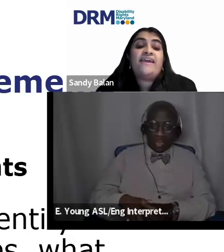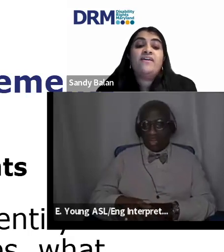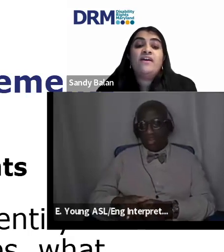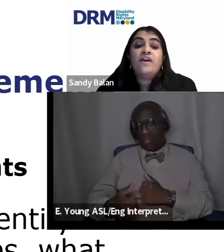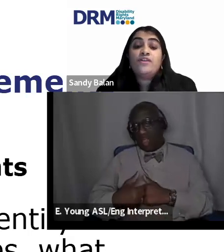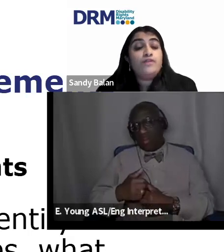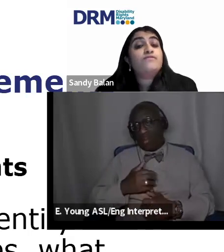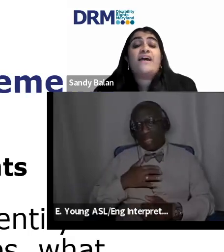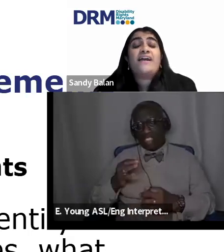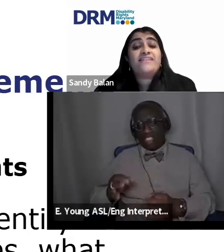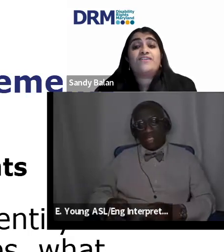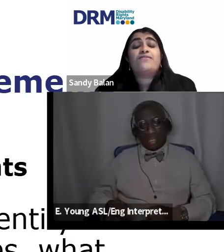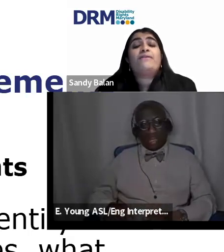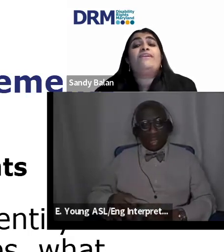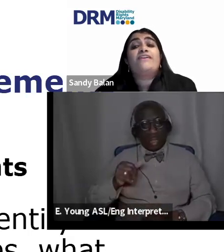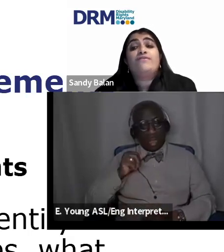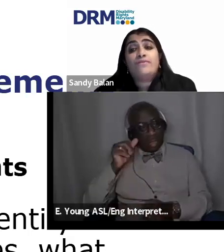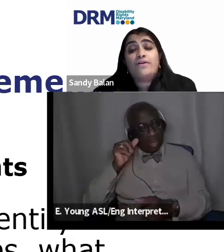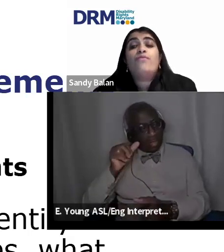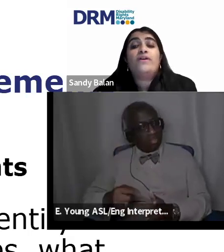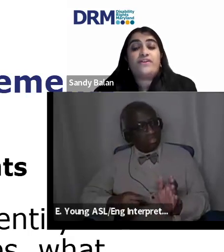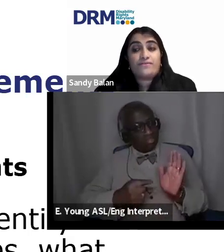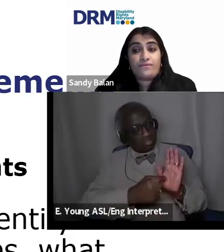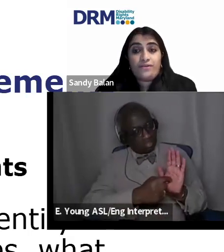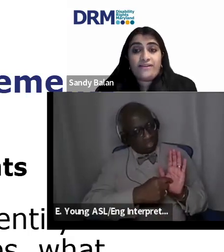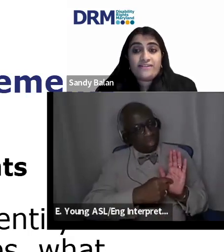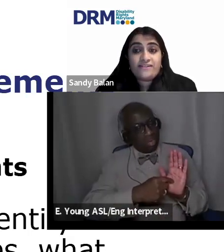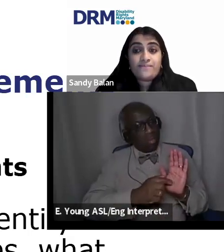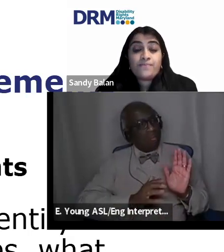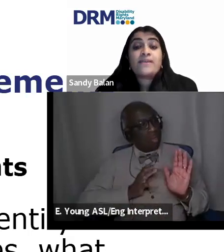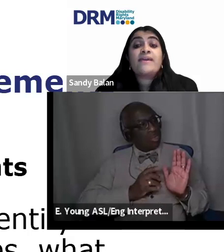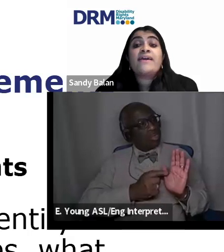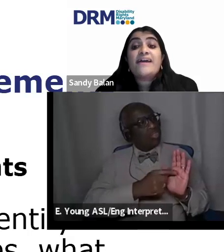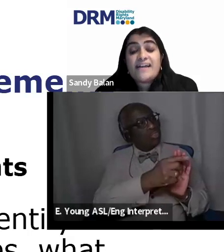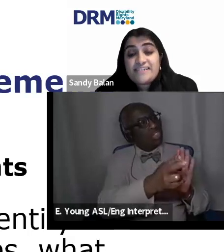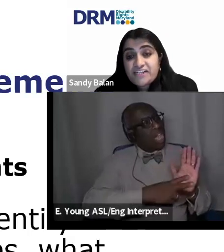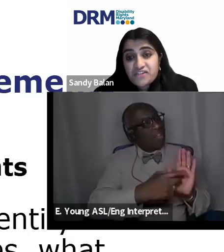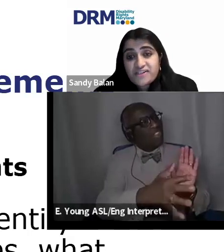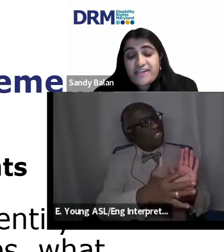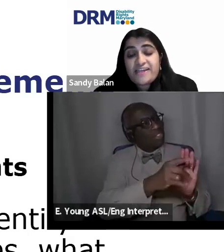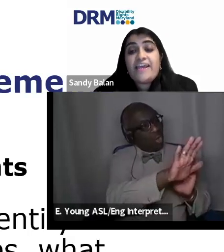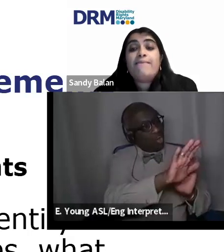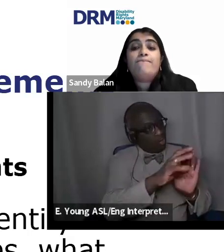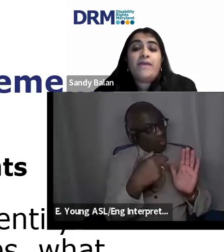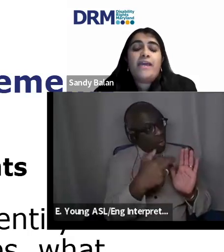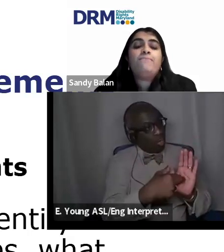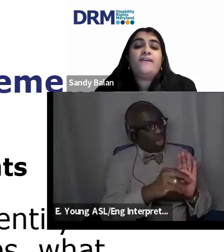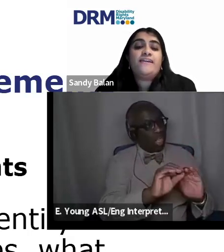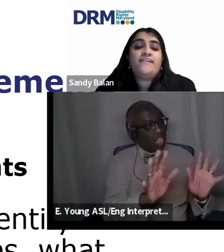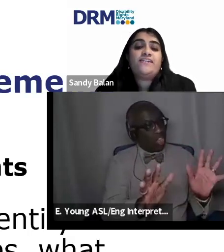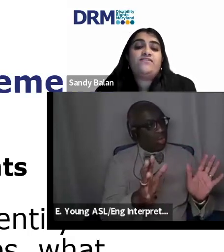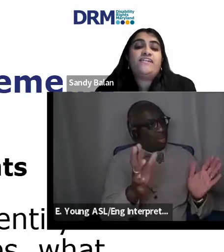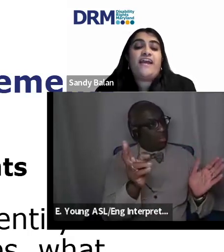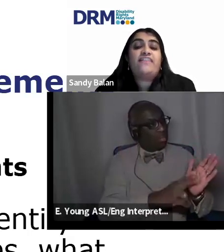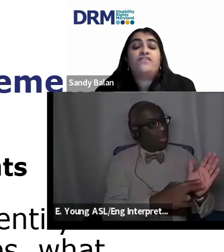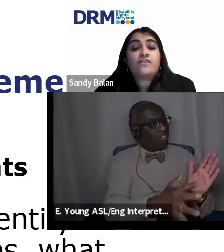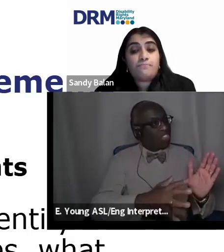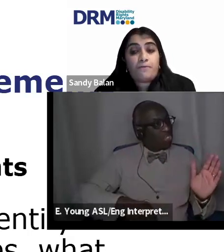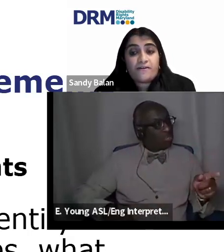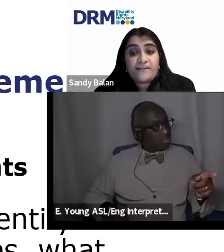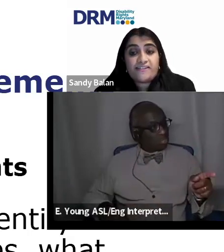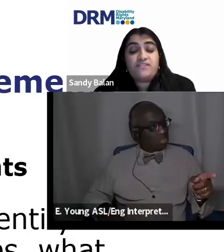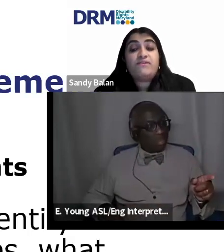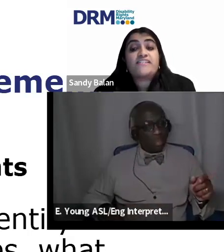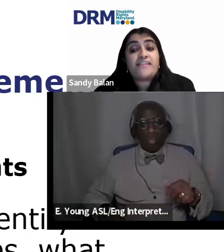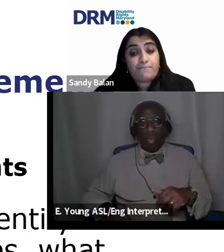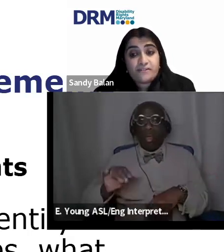and say, you signed this agreement and you know what your role is. Additionally, it may be easier to get